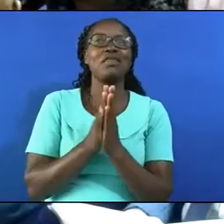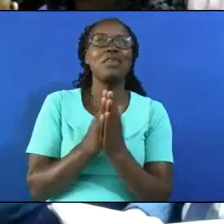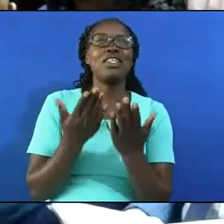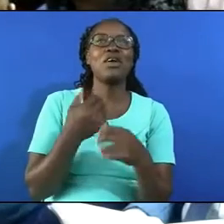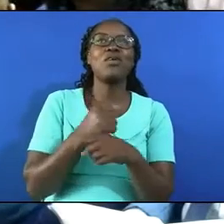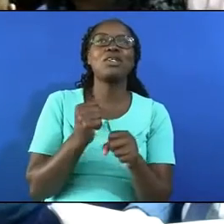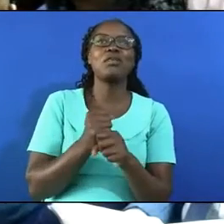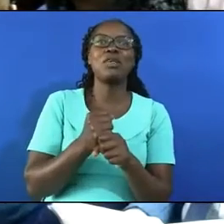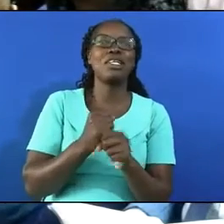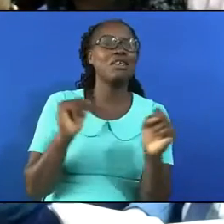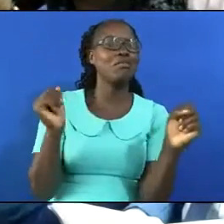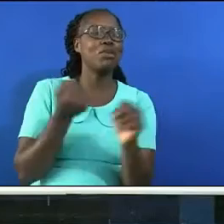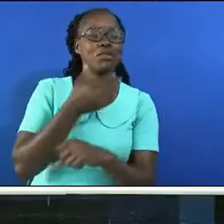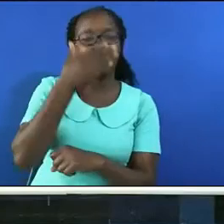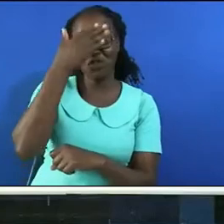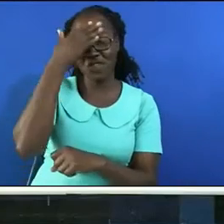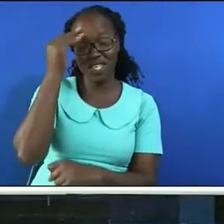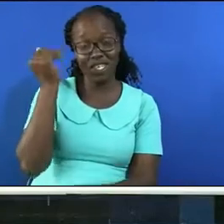it unforgettable.